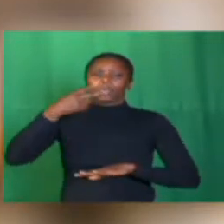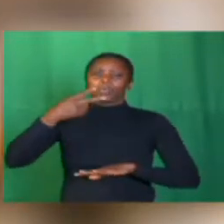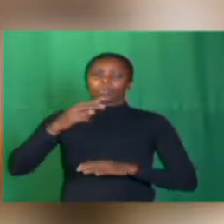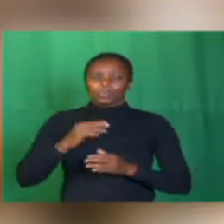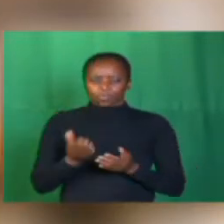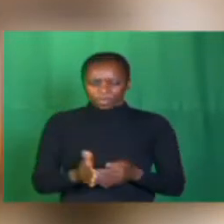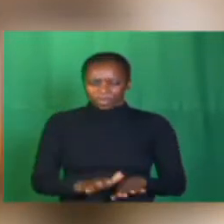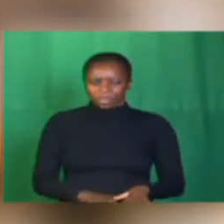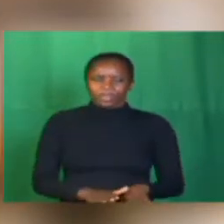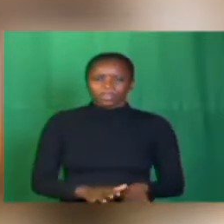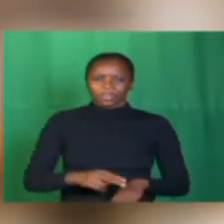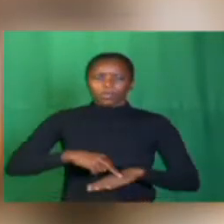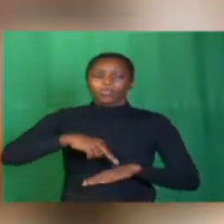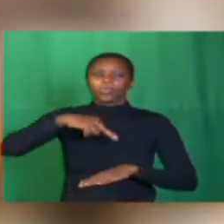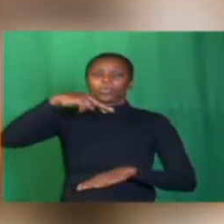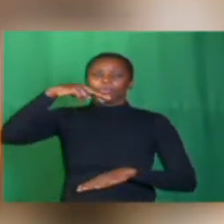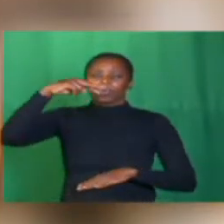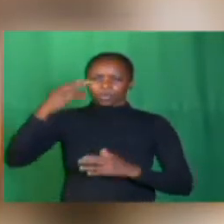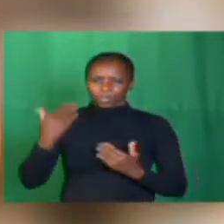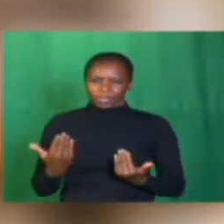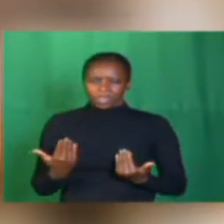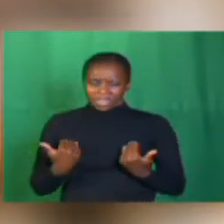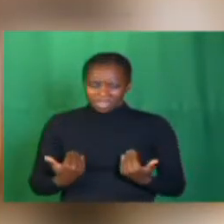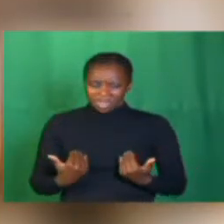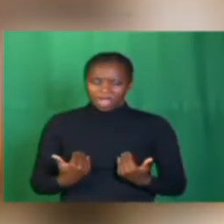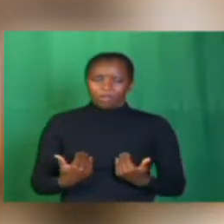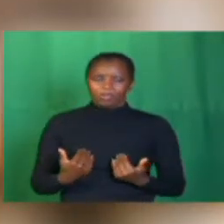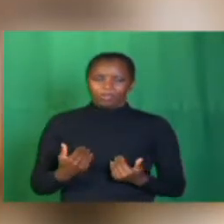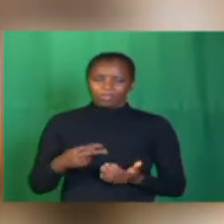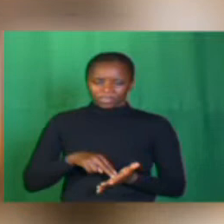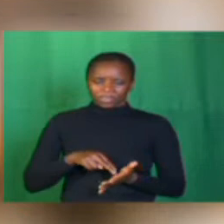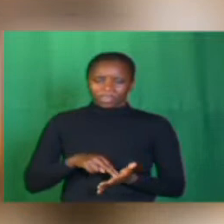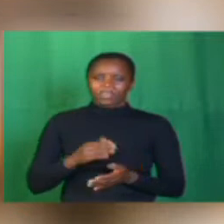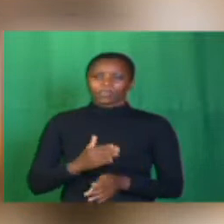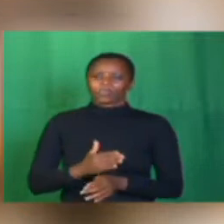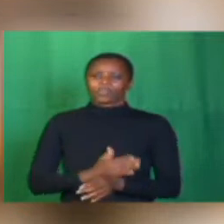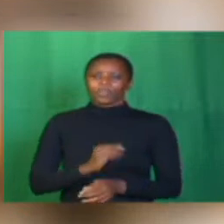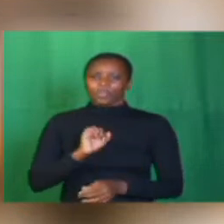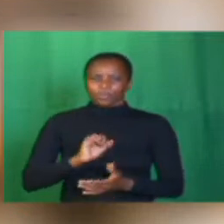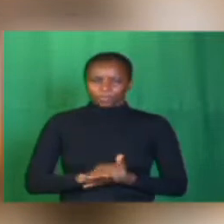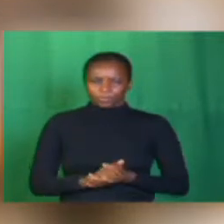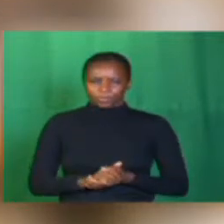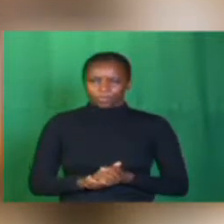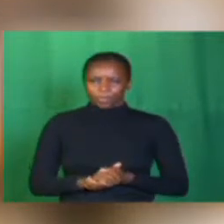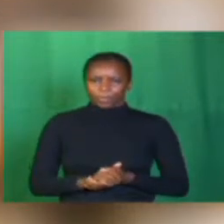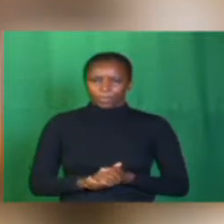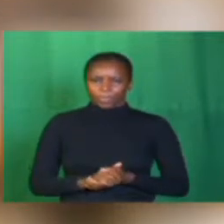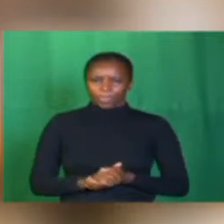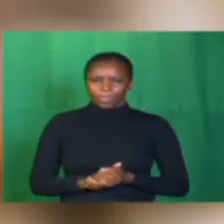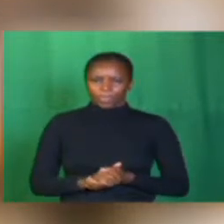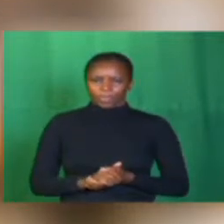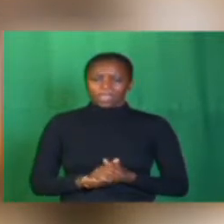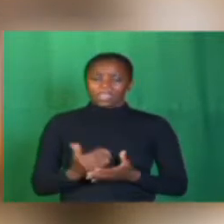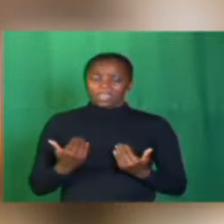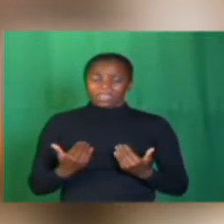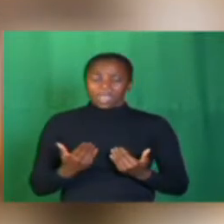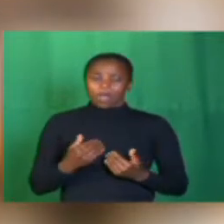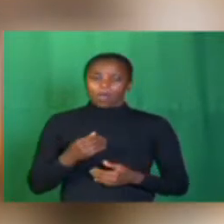up alive, like I am standing before you today. Okay, so that makes